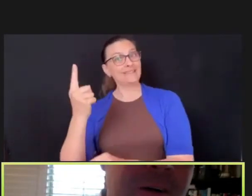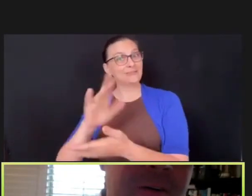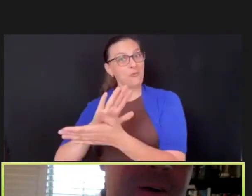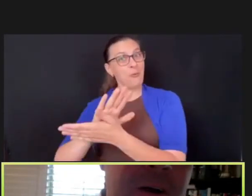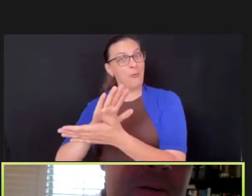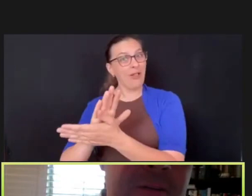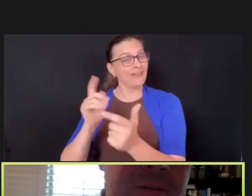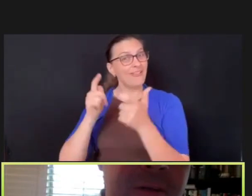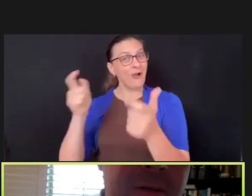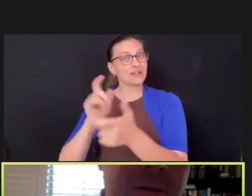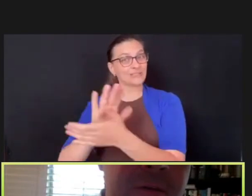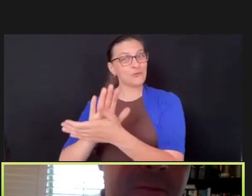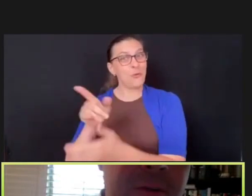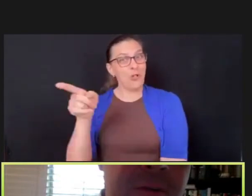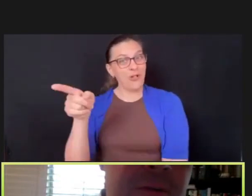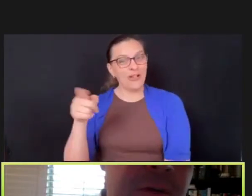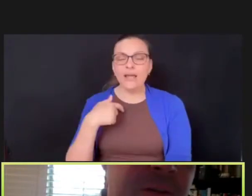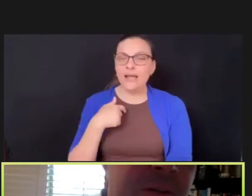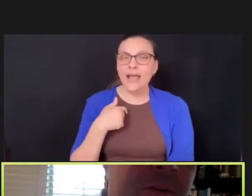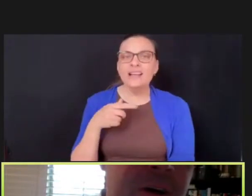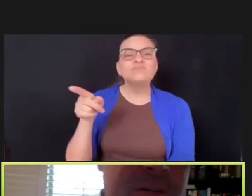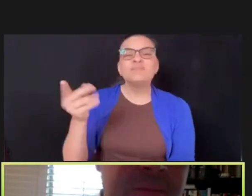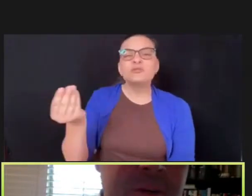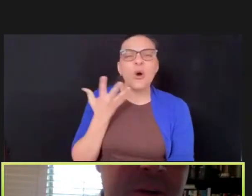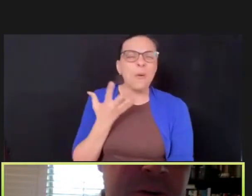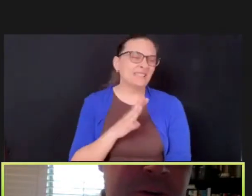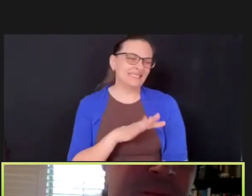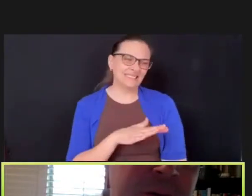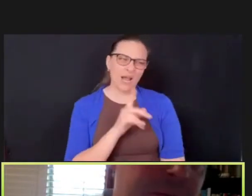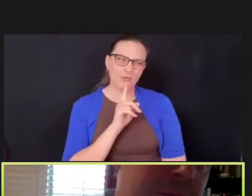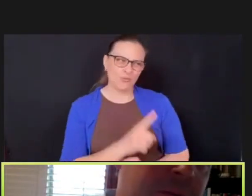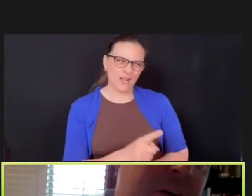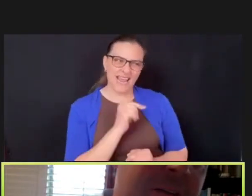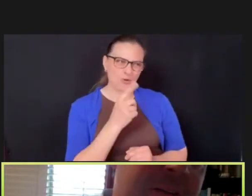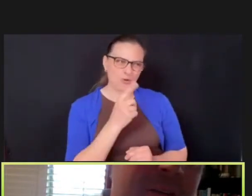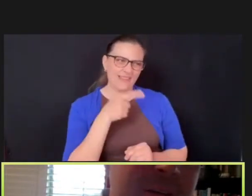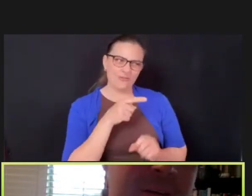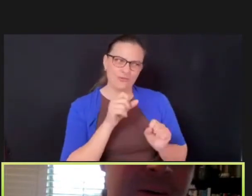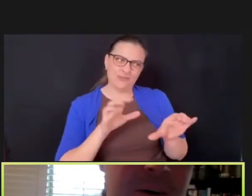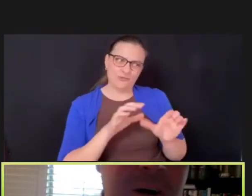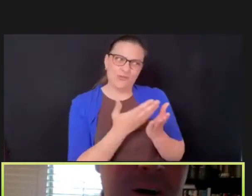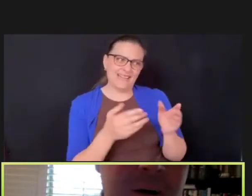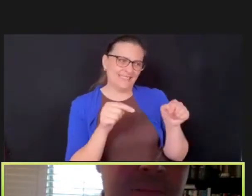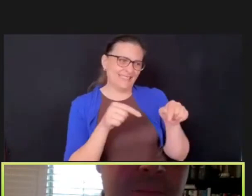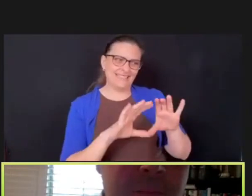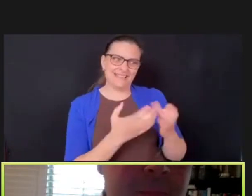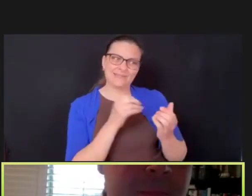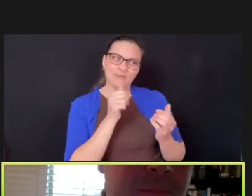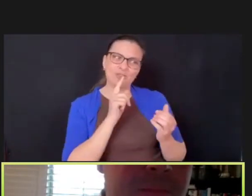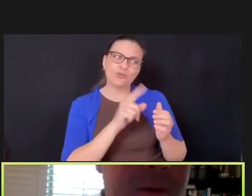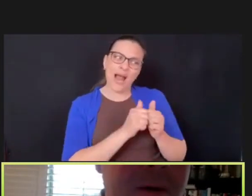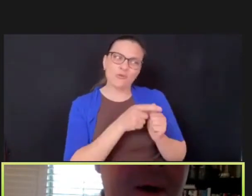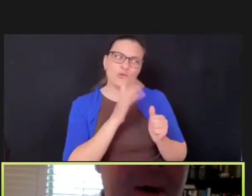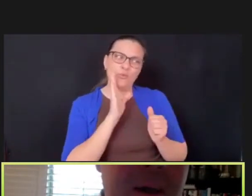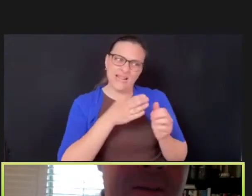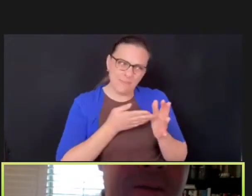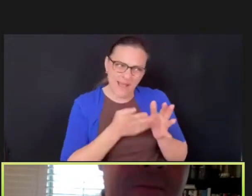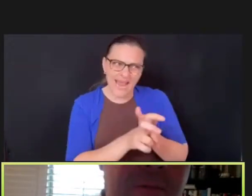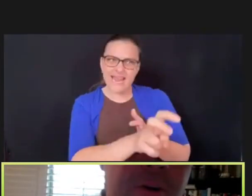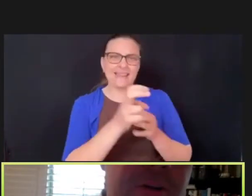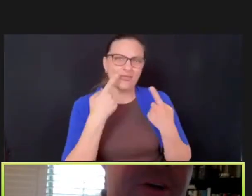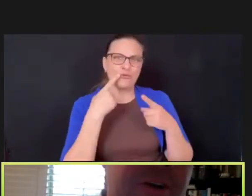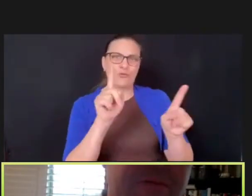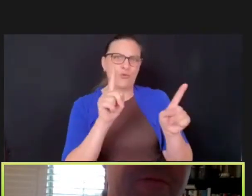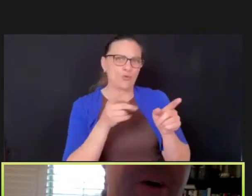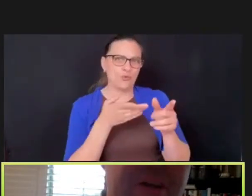school, I don't think you can really do things in this class. I'm not sure how you're going to make it through this class. And